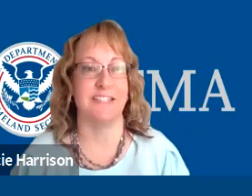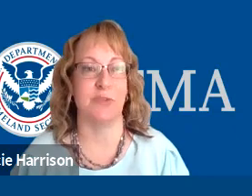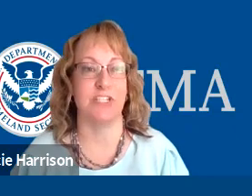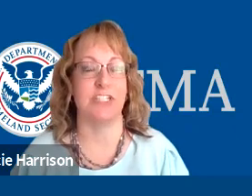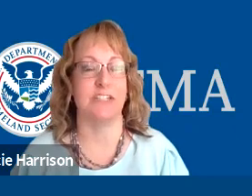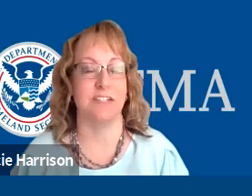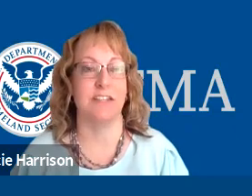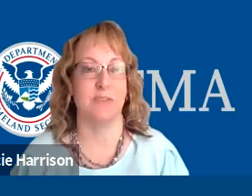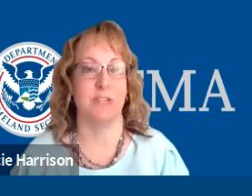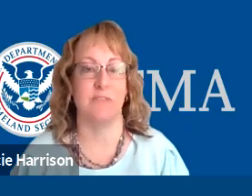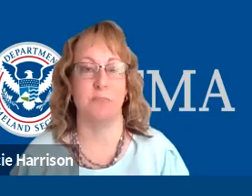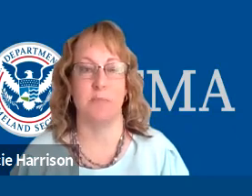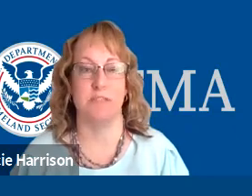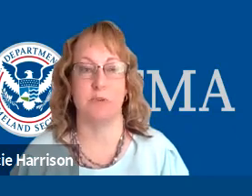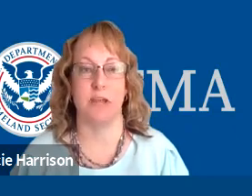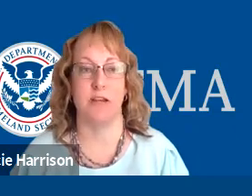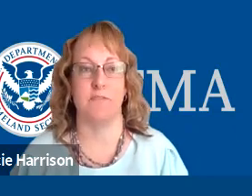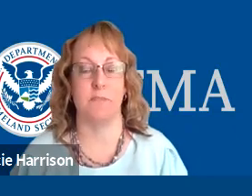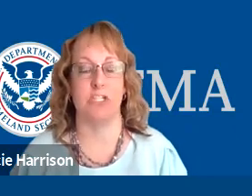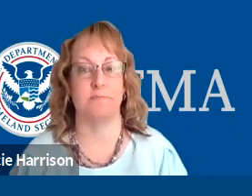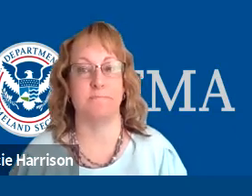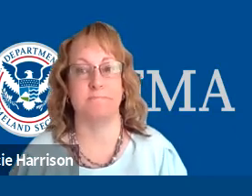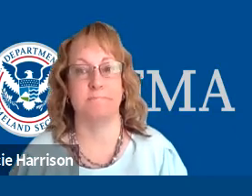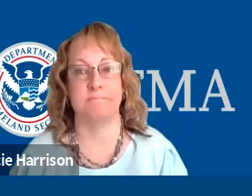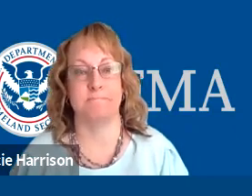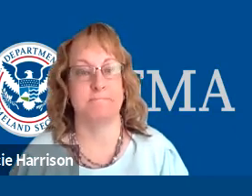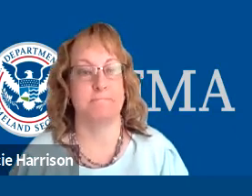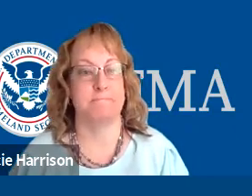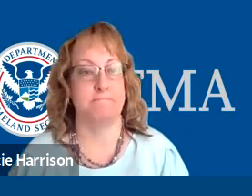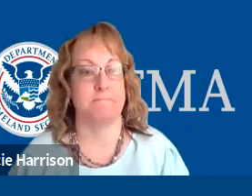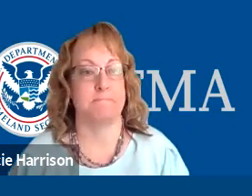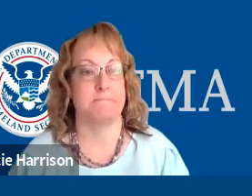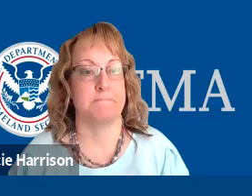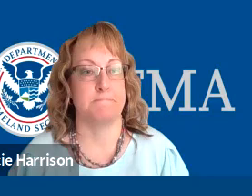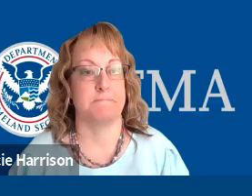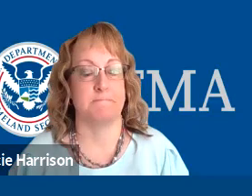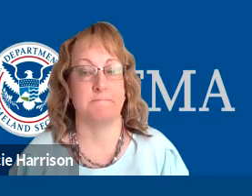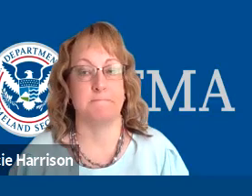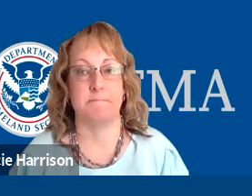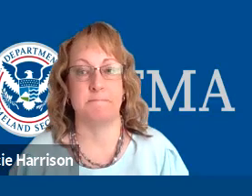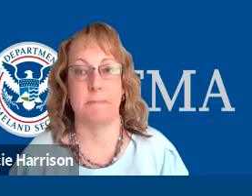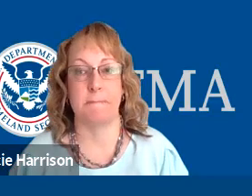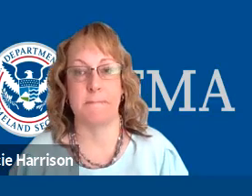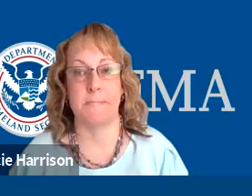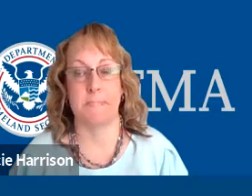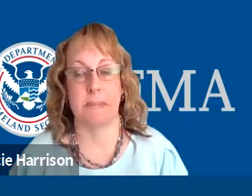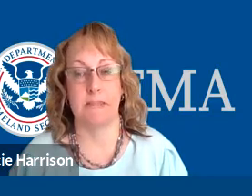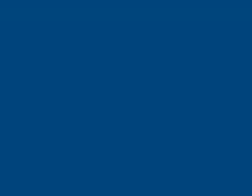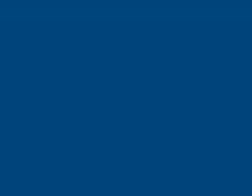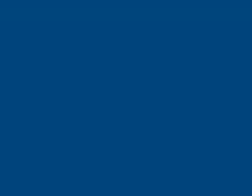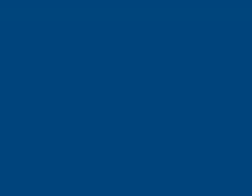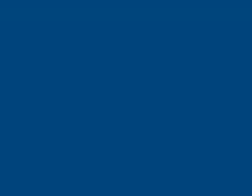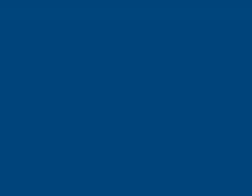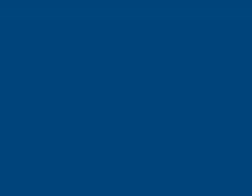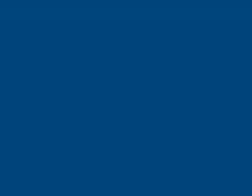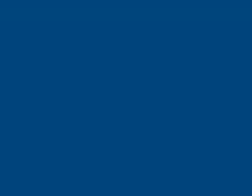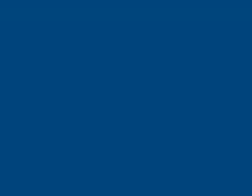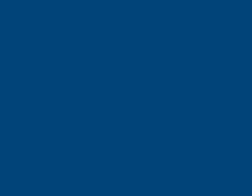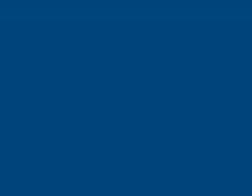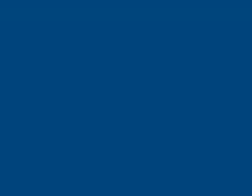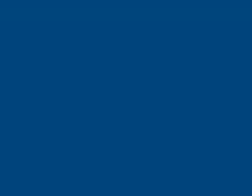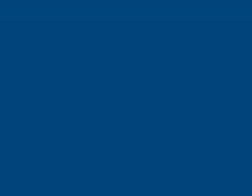know personally myself, it'd be safer in the car is my personal thought, just with how much